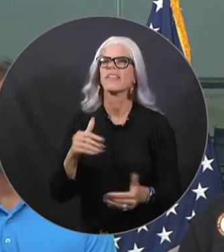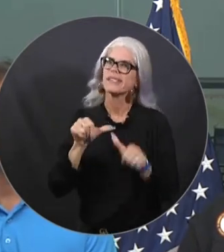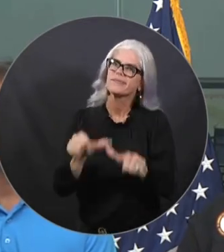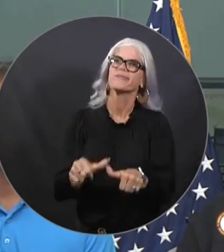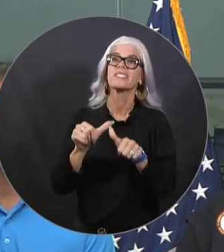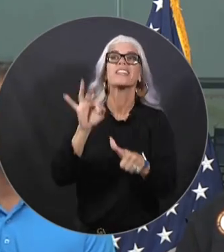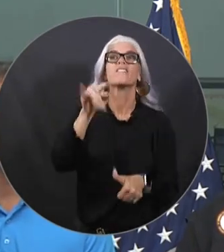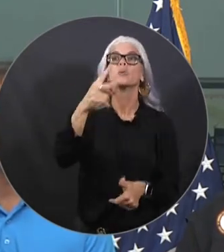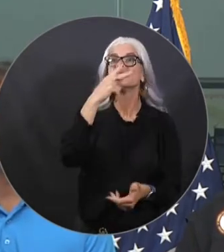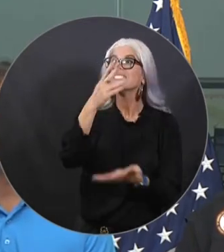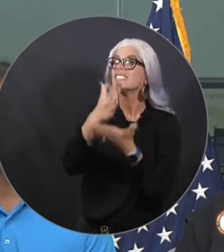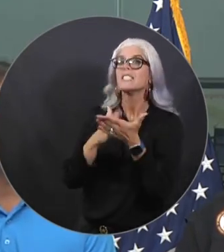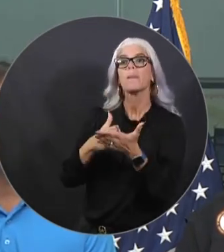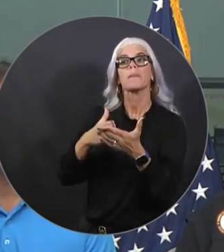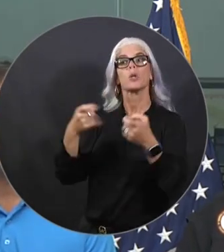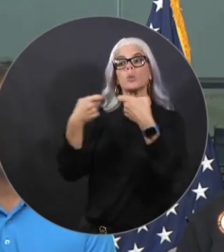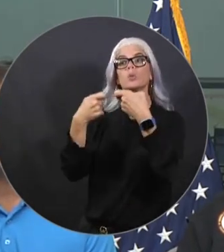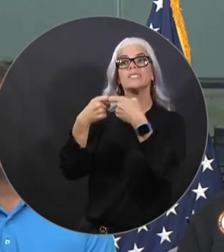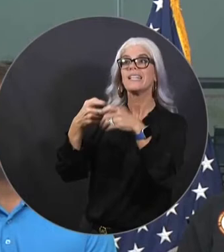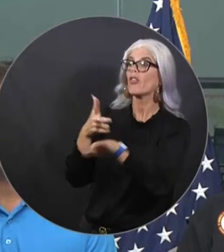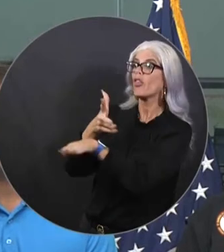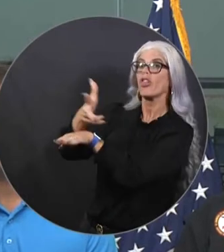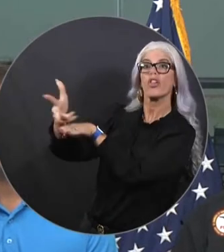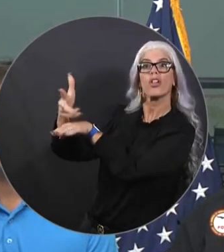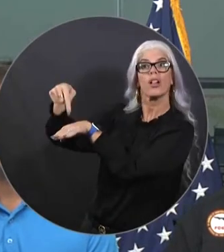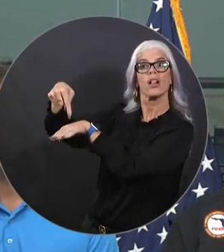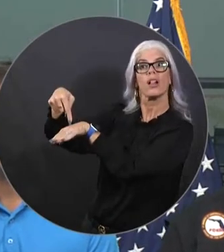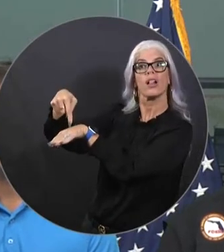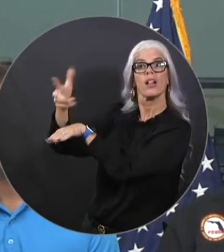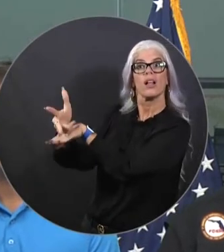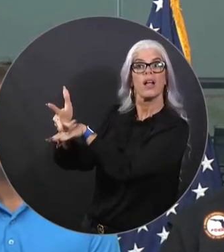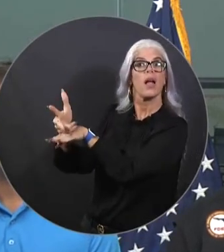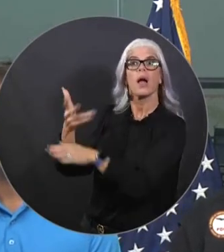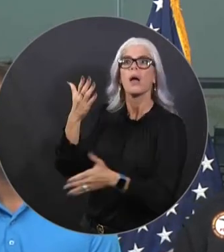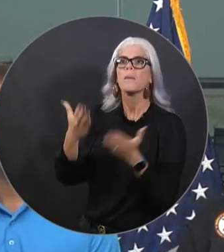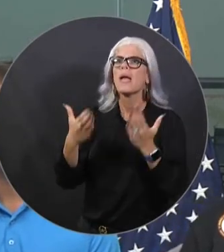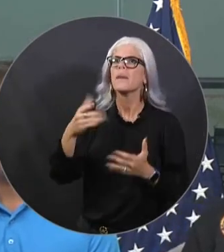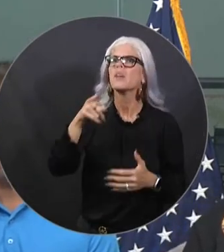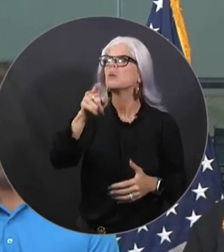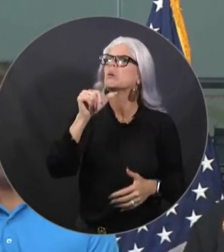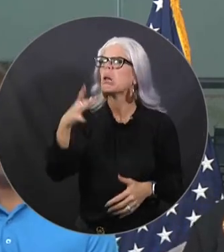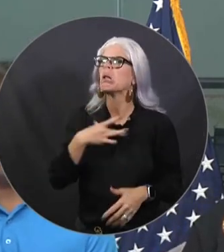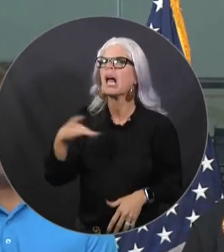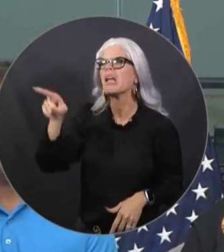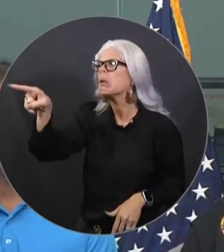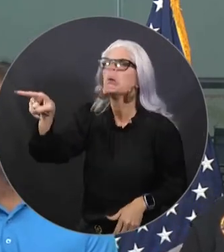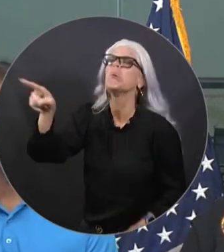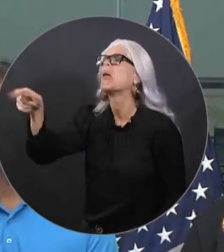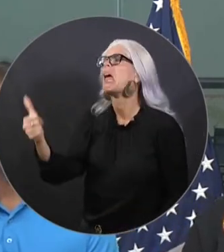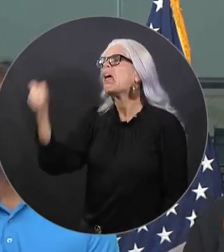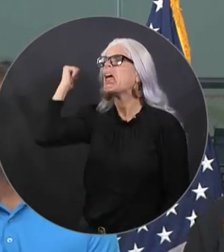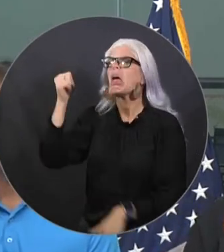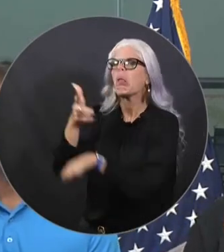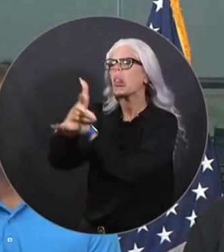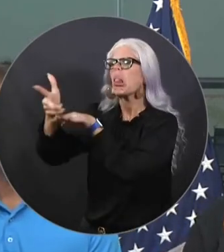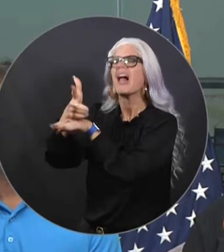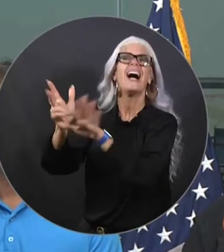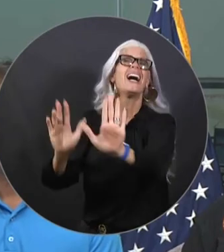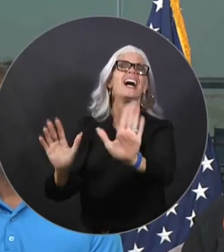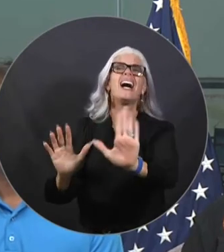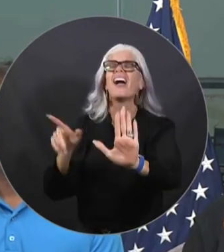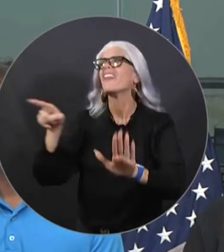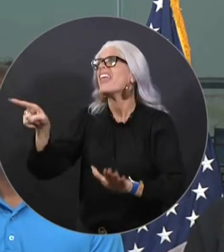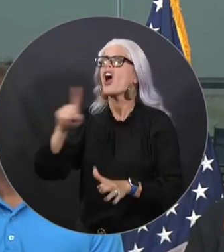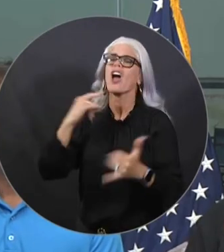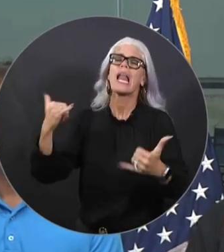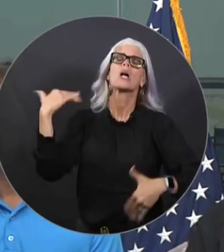over somewhere and maybe someone getting rest, understand they're working constant shifts and everyone's on the clock the whole time, and they